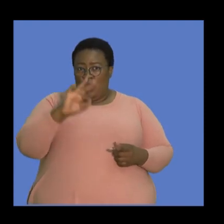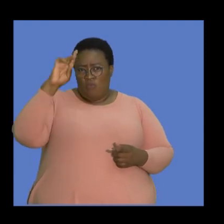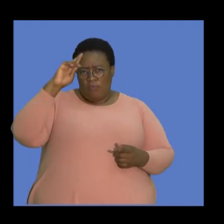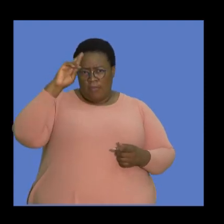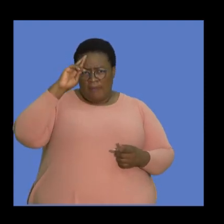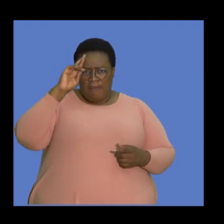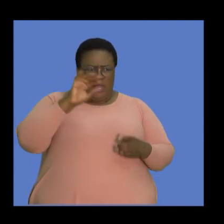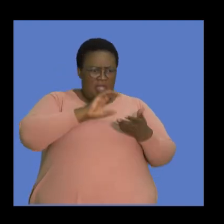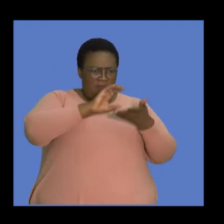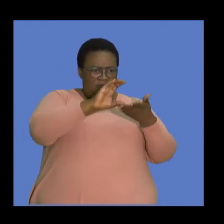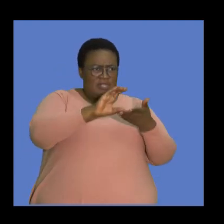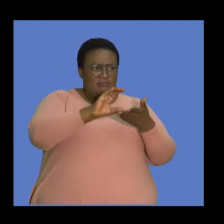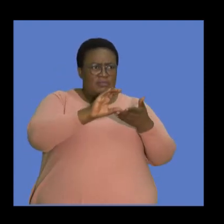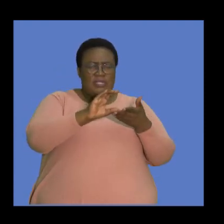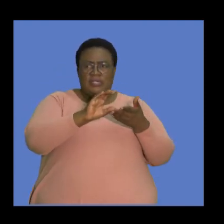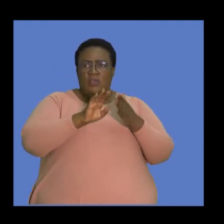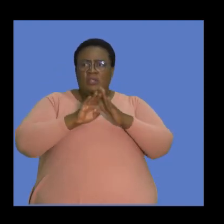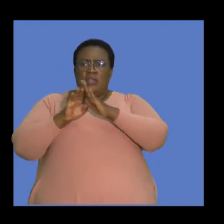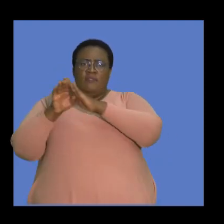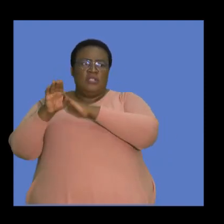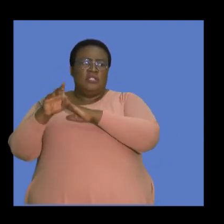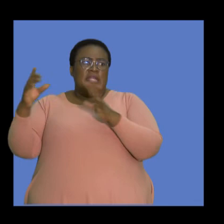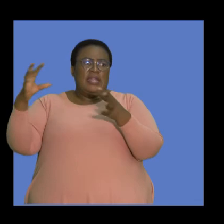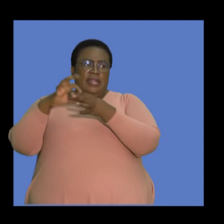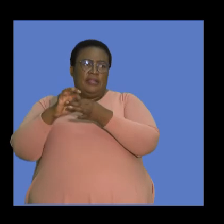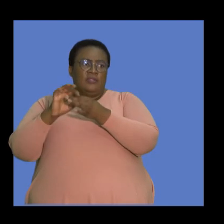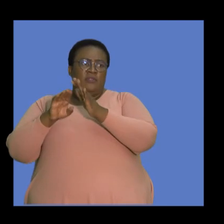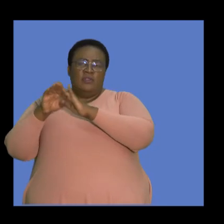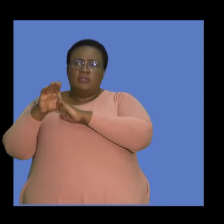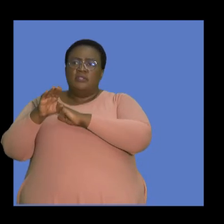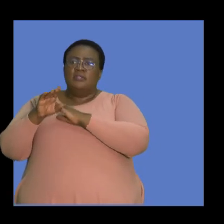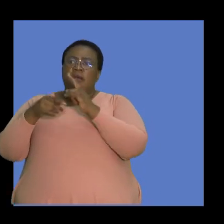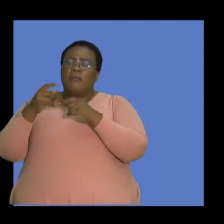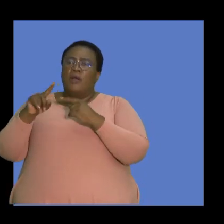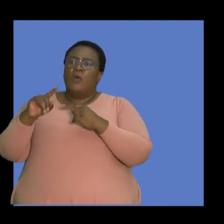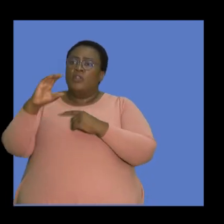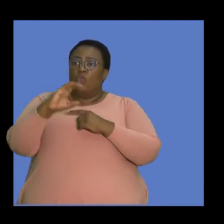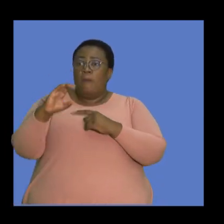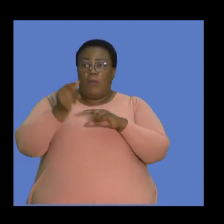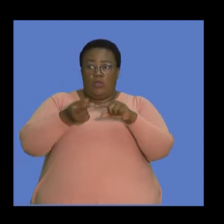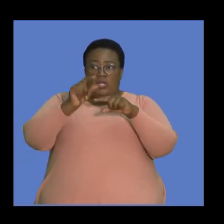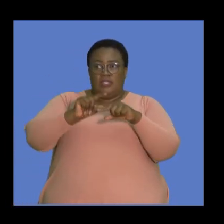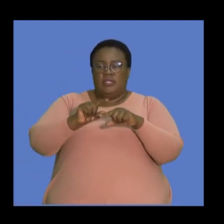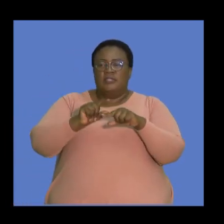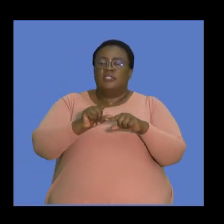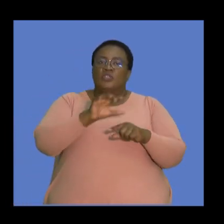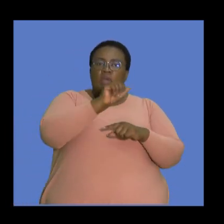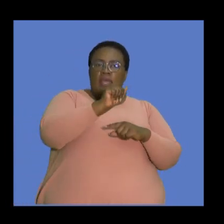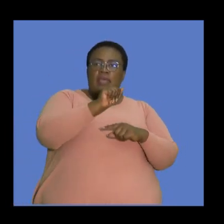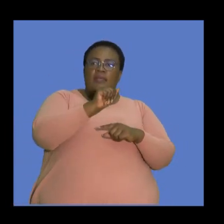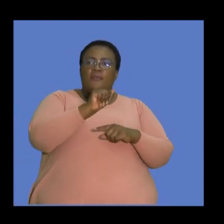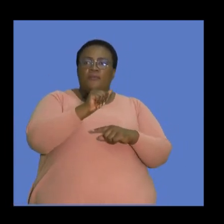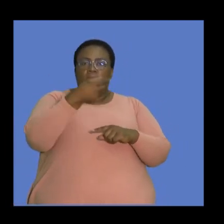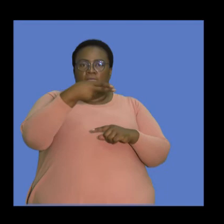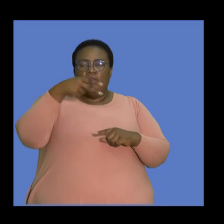remember investment under inflation, or that is linked to inflation, has to do with compound interest. So that will be